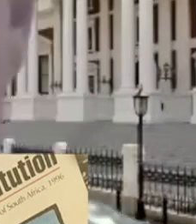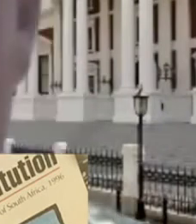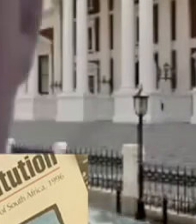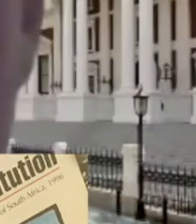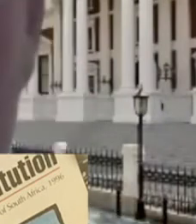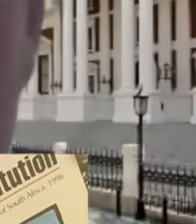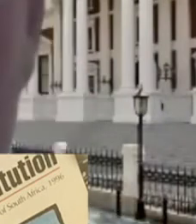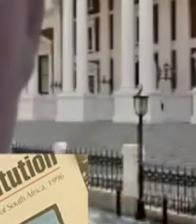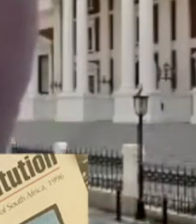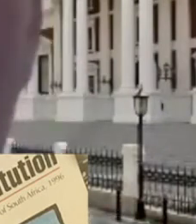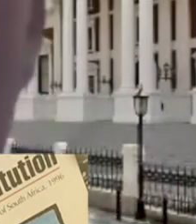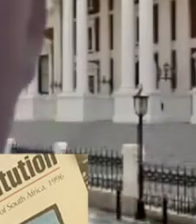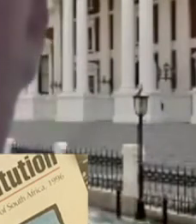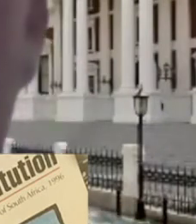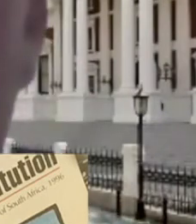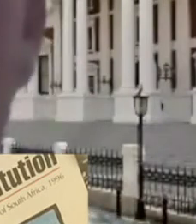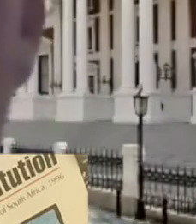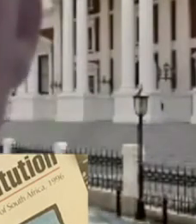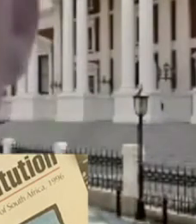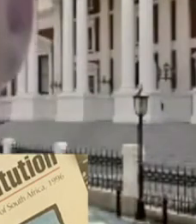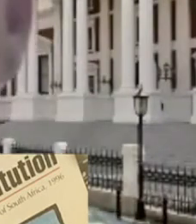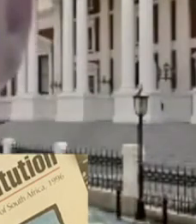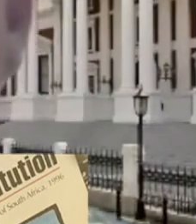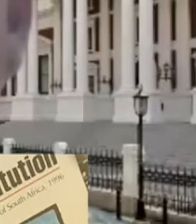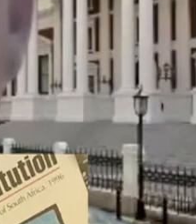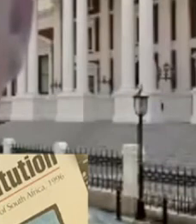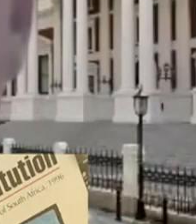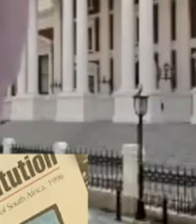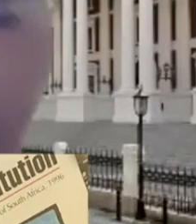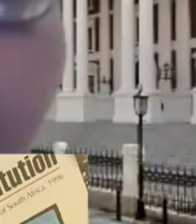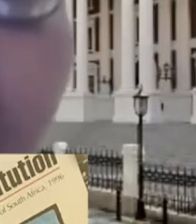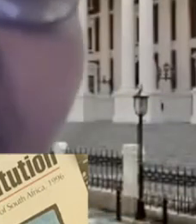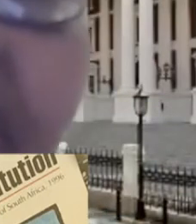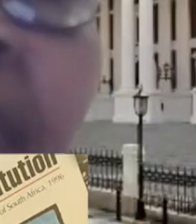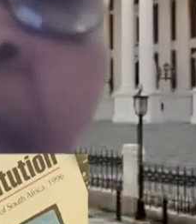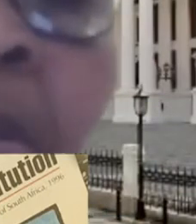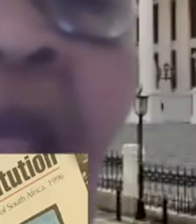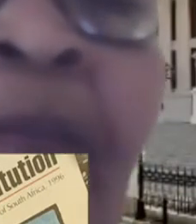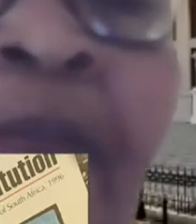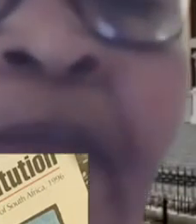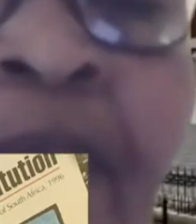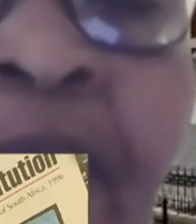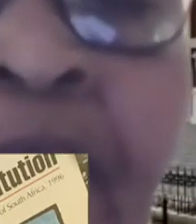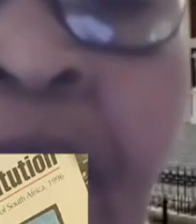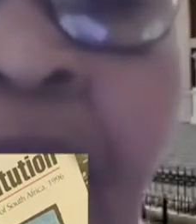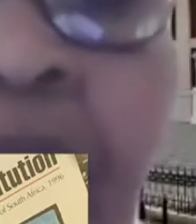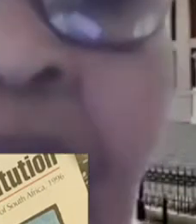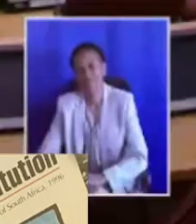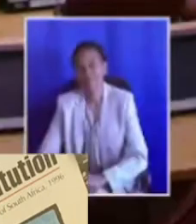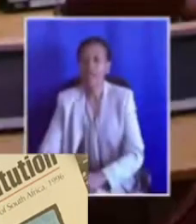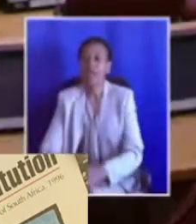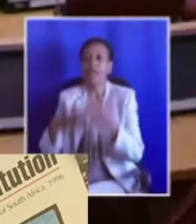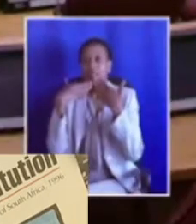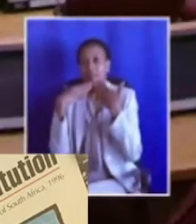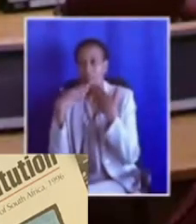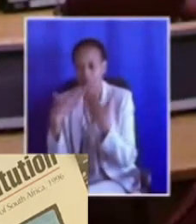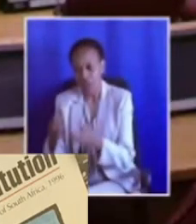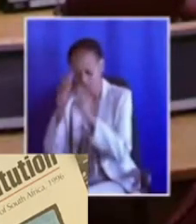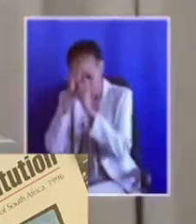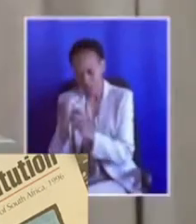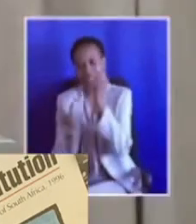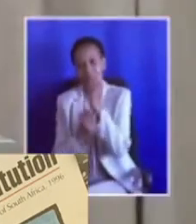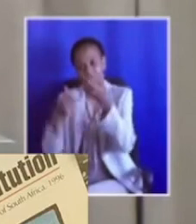I'm sorry for that. We will allow you the few minutes that is still available, and you may continue. Thank you, Honorable